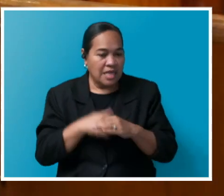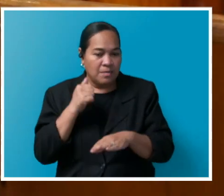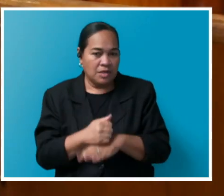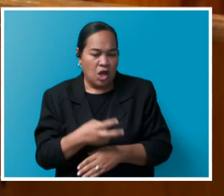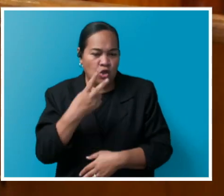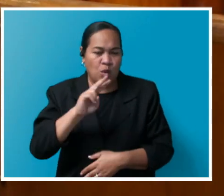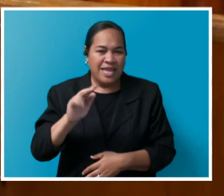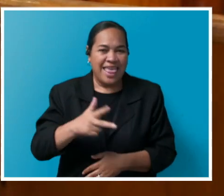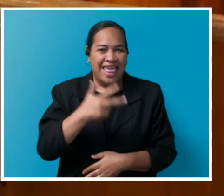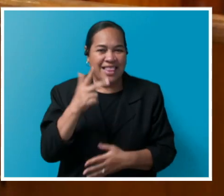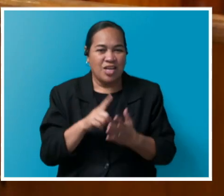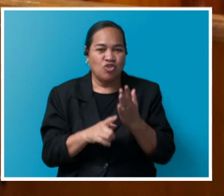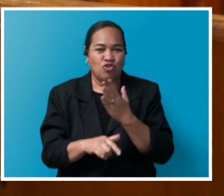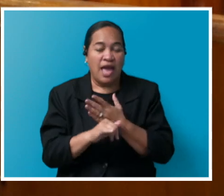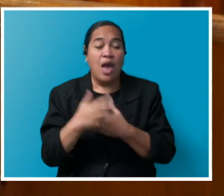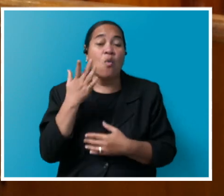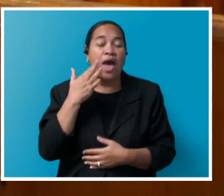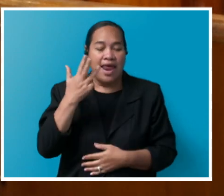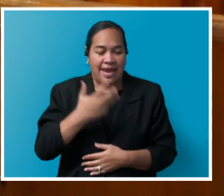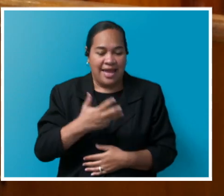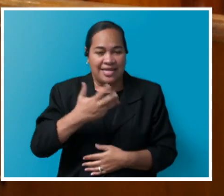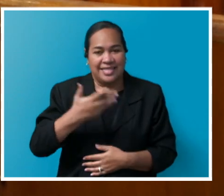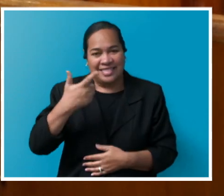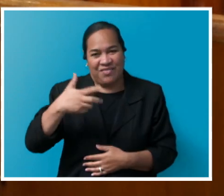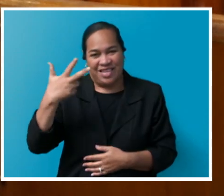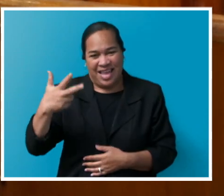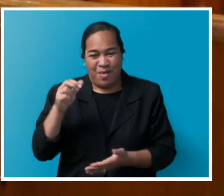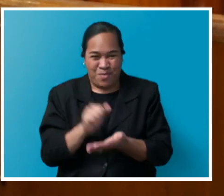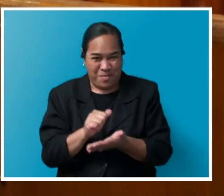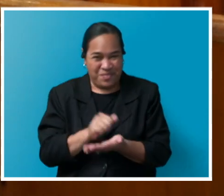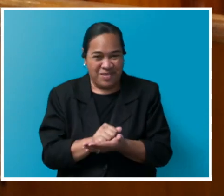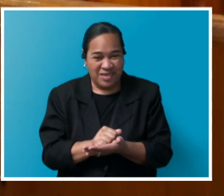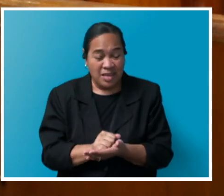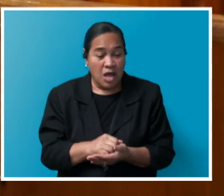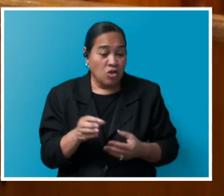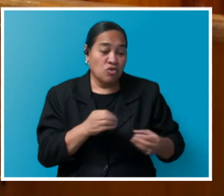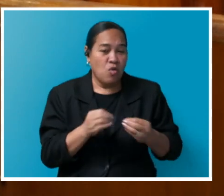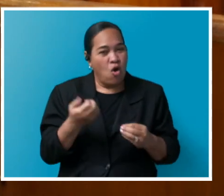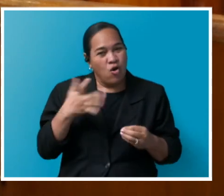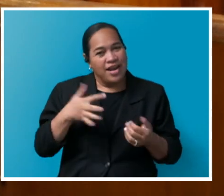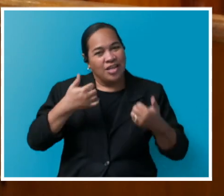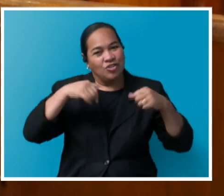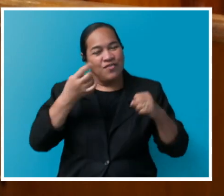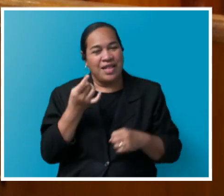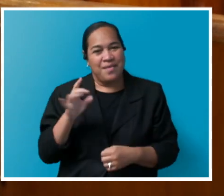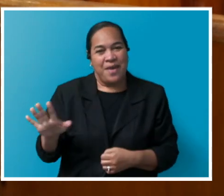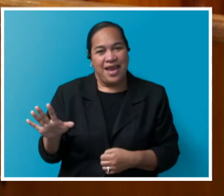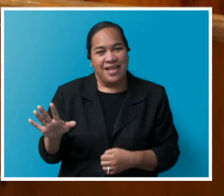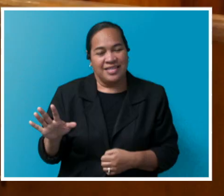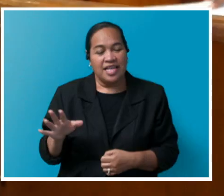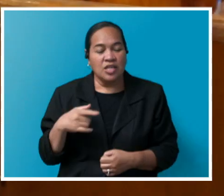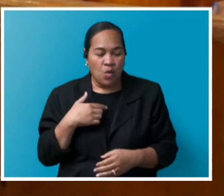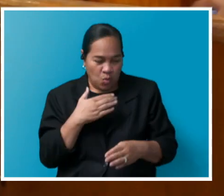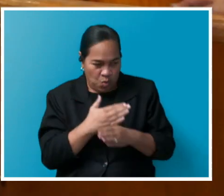July, 1978, not long after the Solomon Islands achieved independence. And since then, we have worked